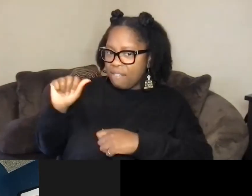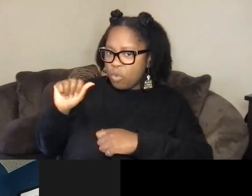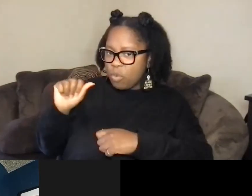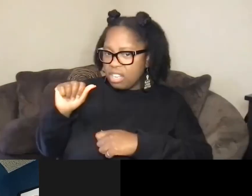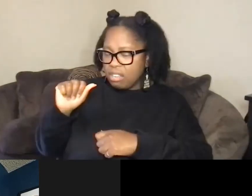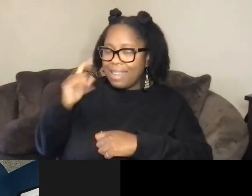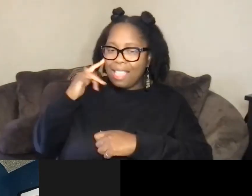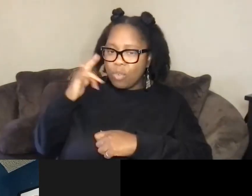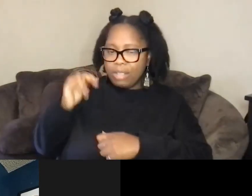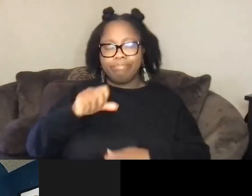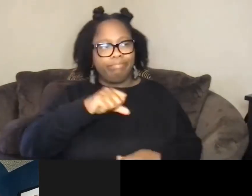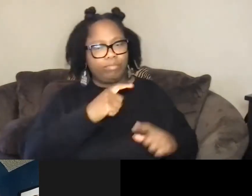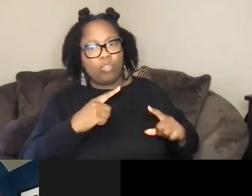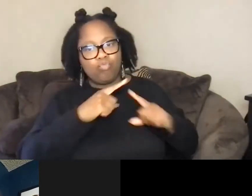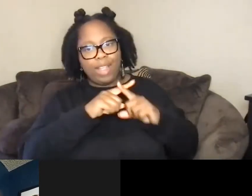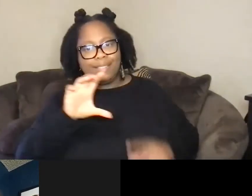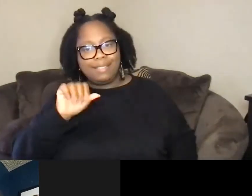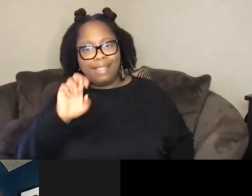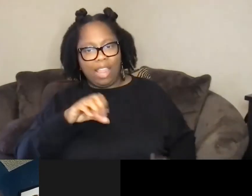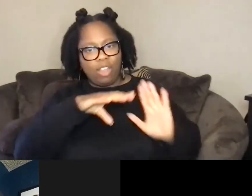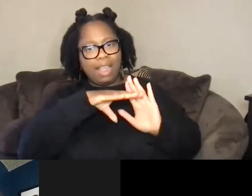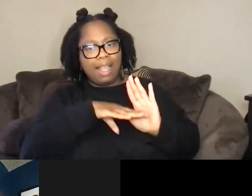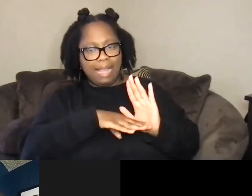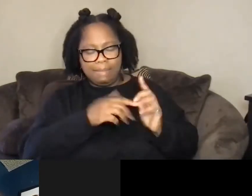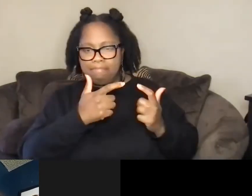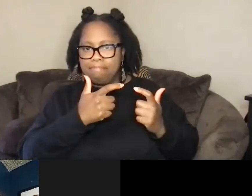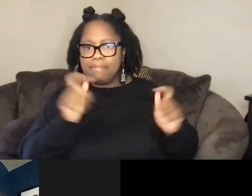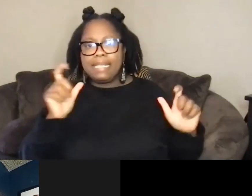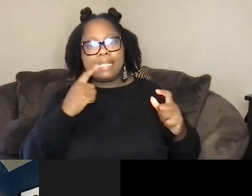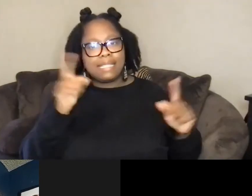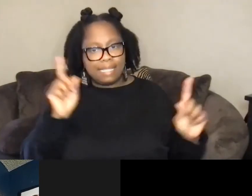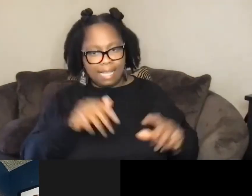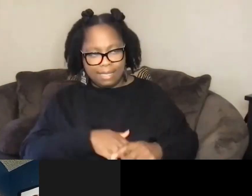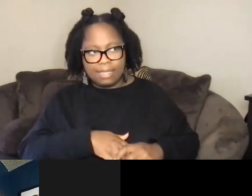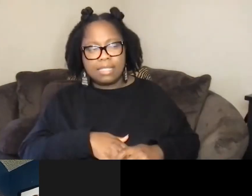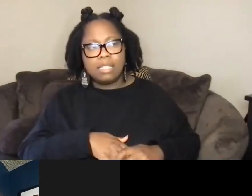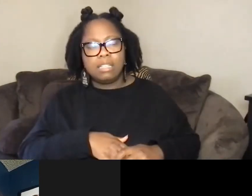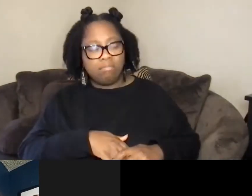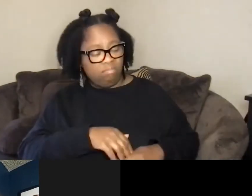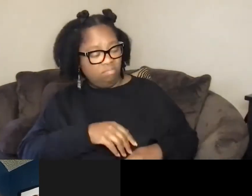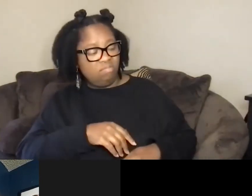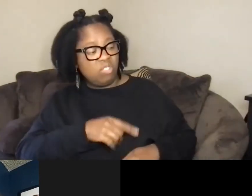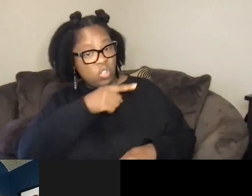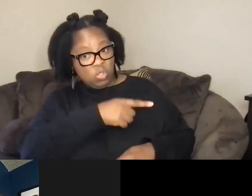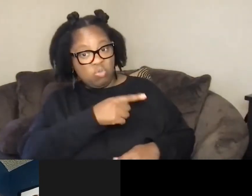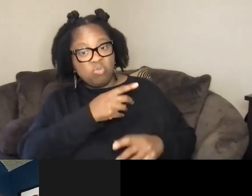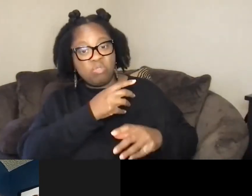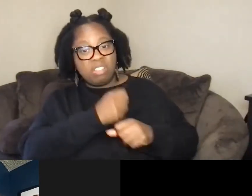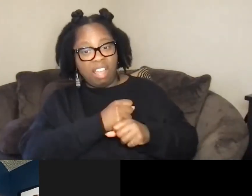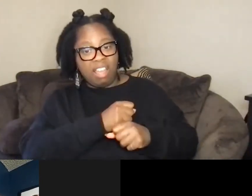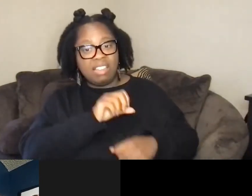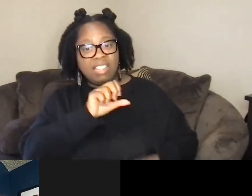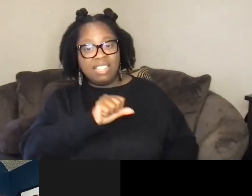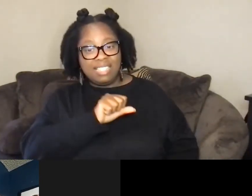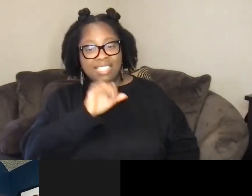guidelines were a very, very big success. And you got the San Francisco